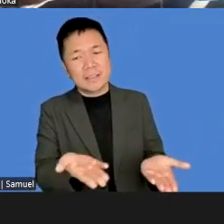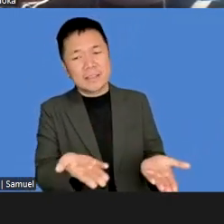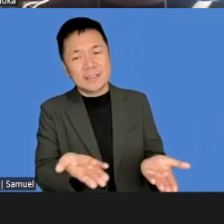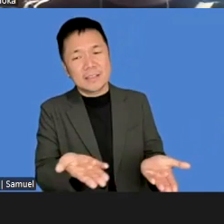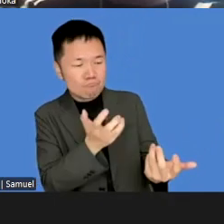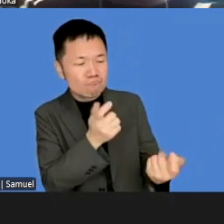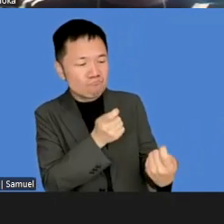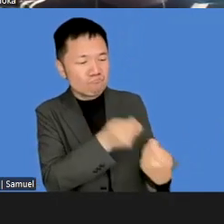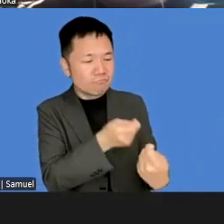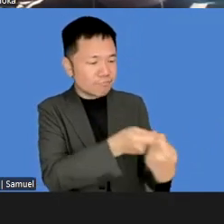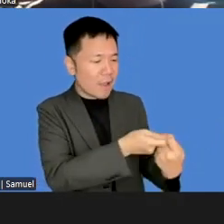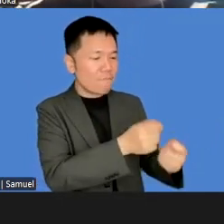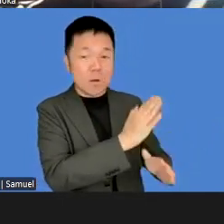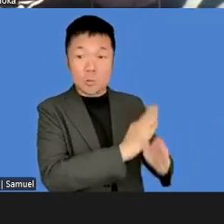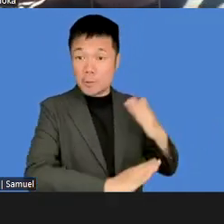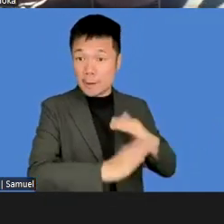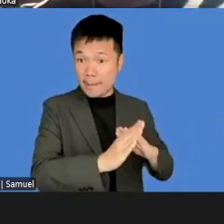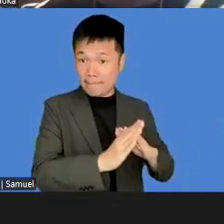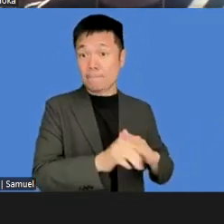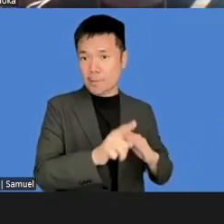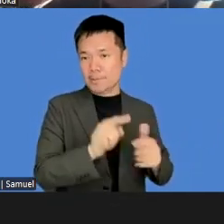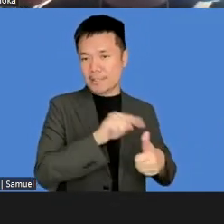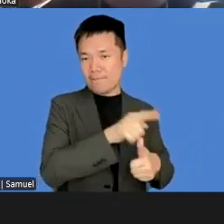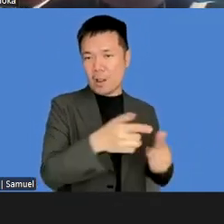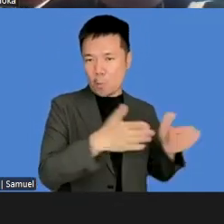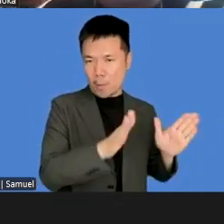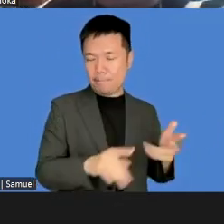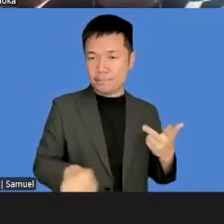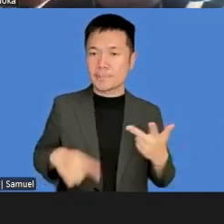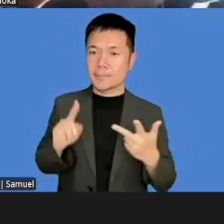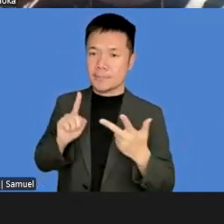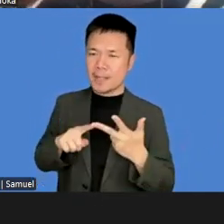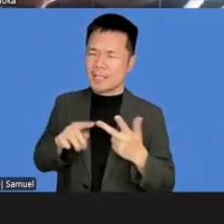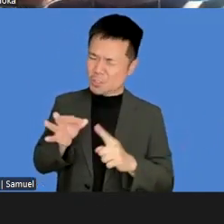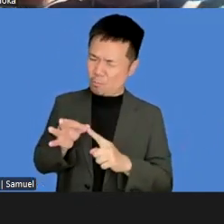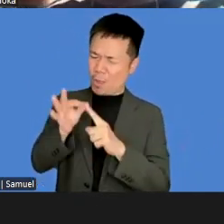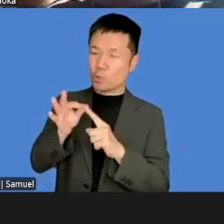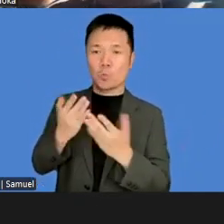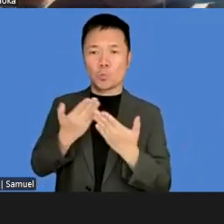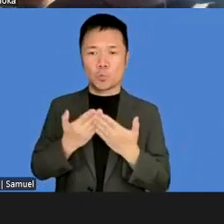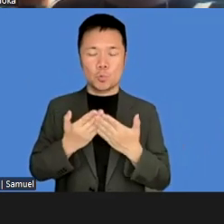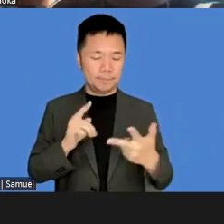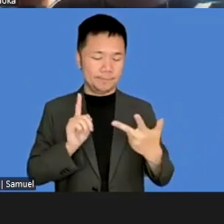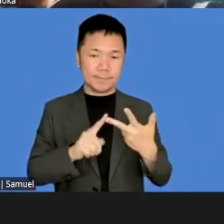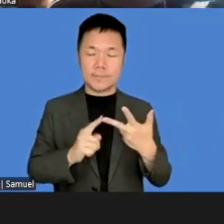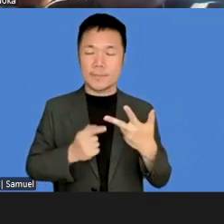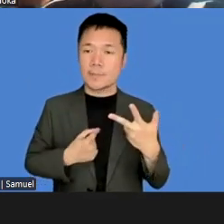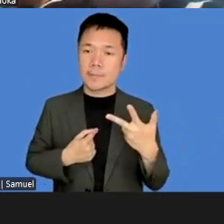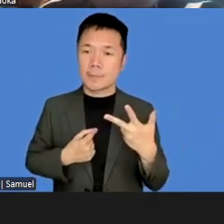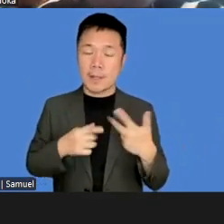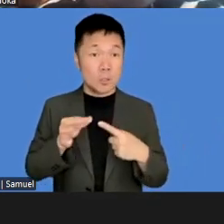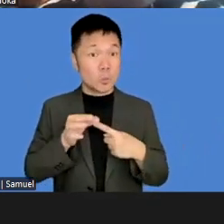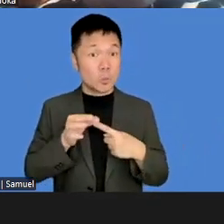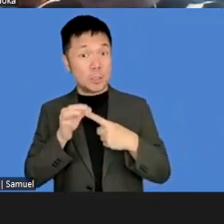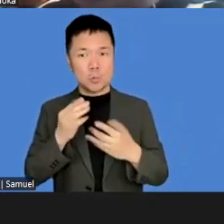needs. And then we have the third category, which are solely referred to as special schools. So this will be, for example, a school that solely